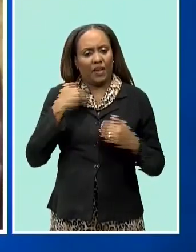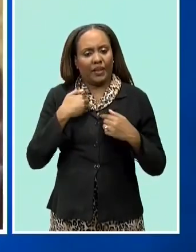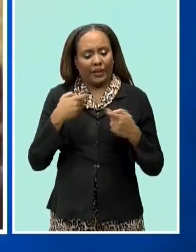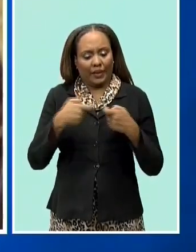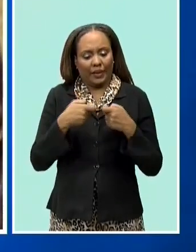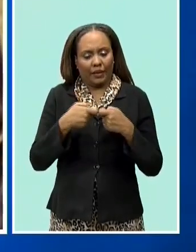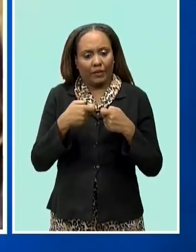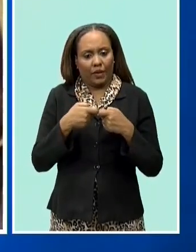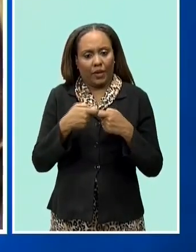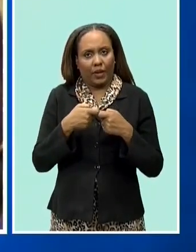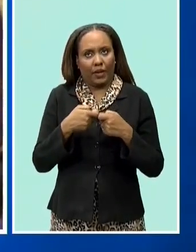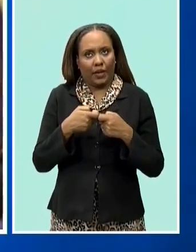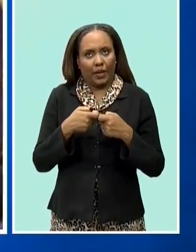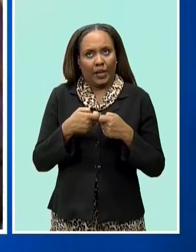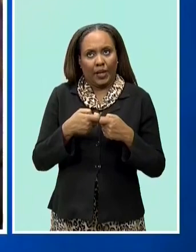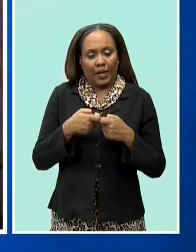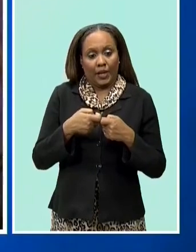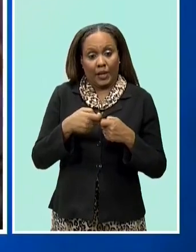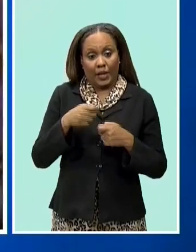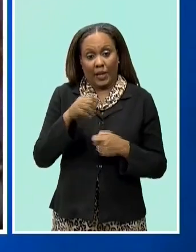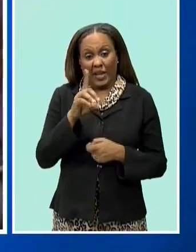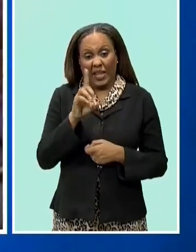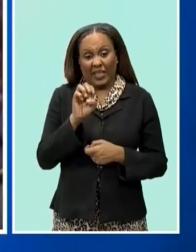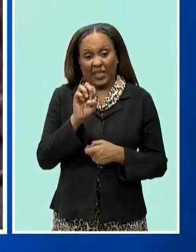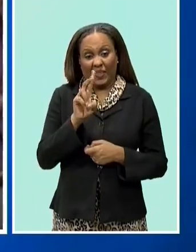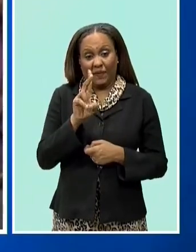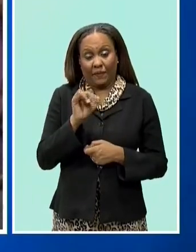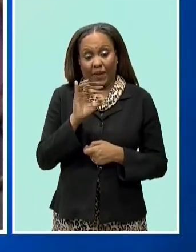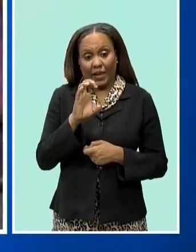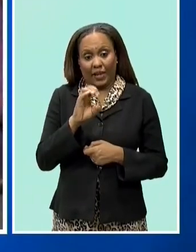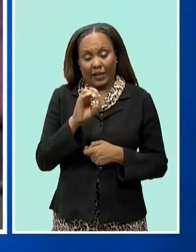part of his release order would not be suitable due to